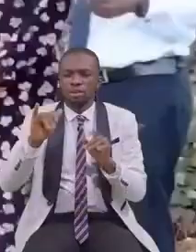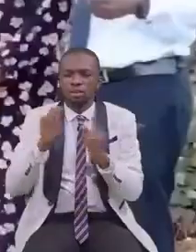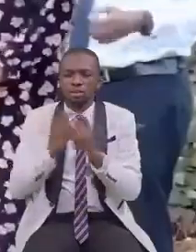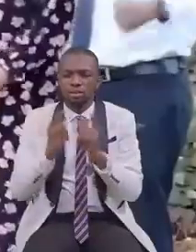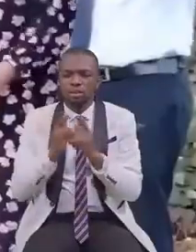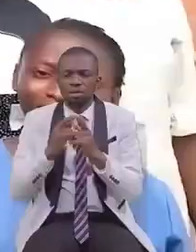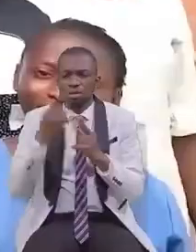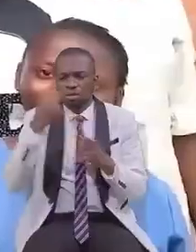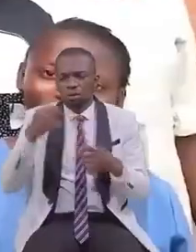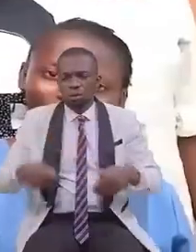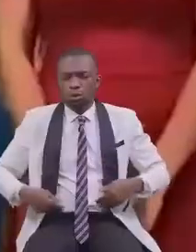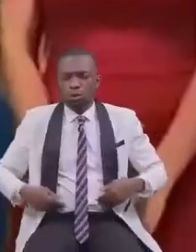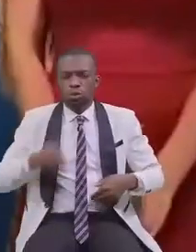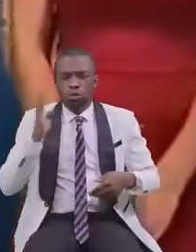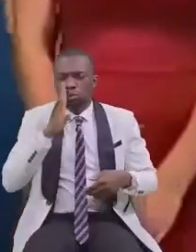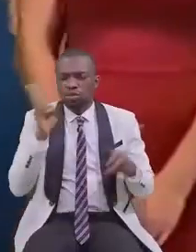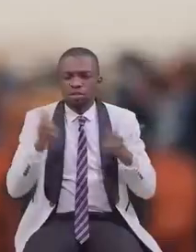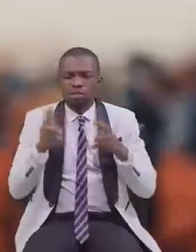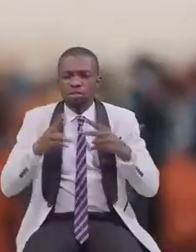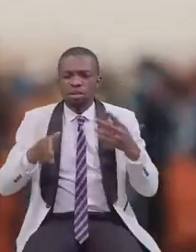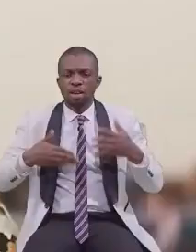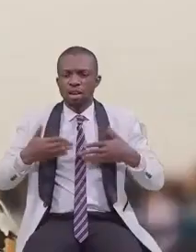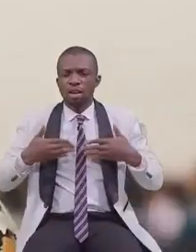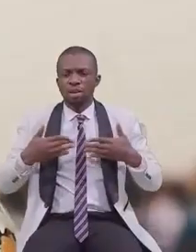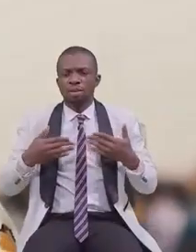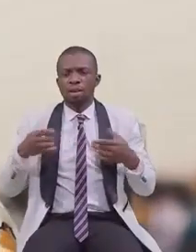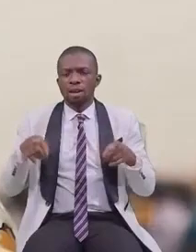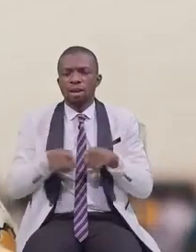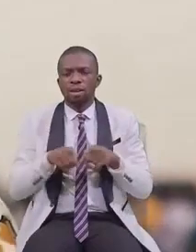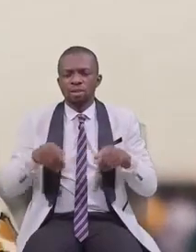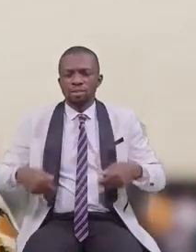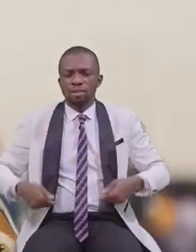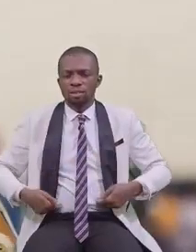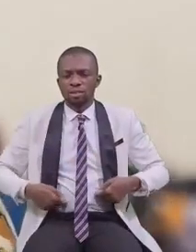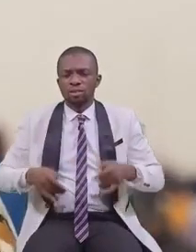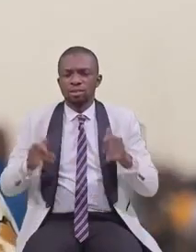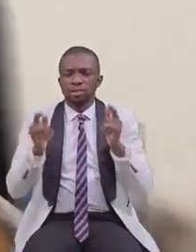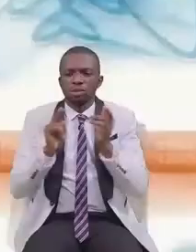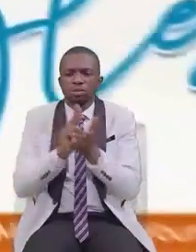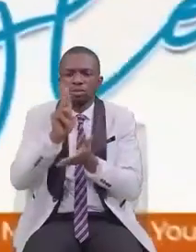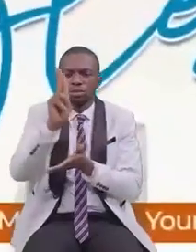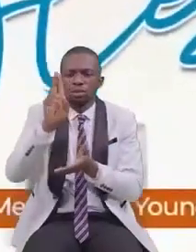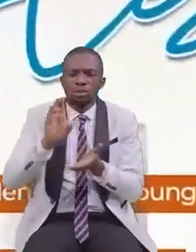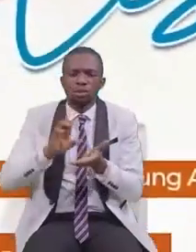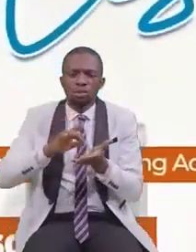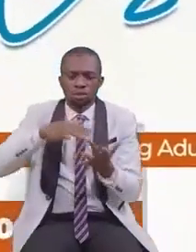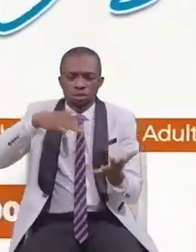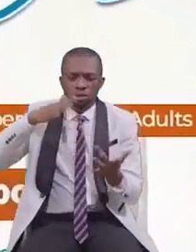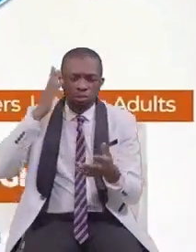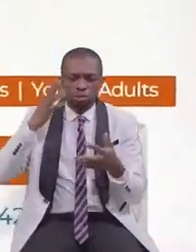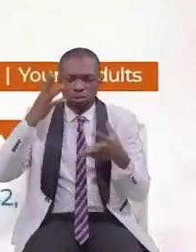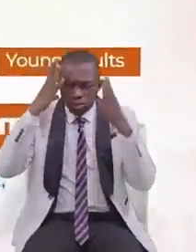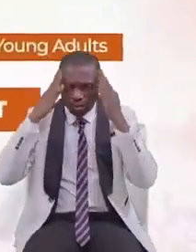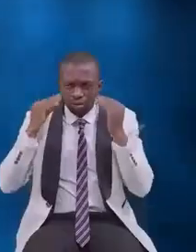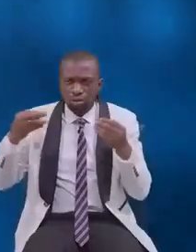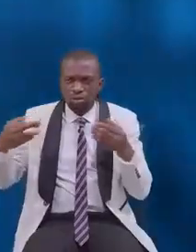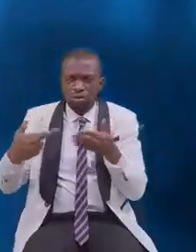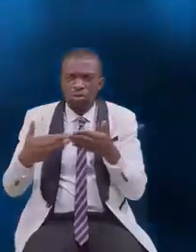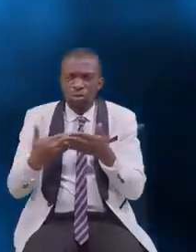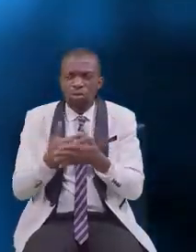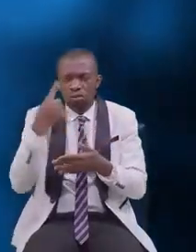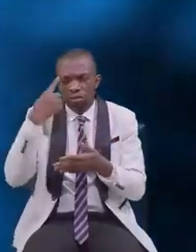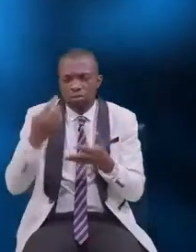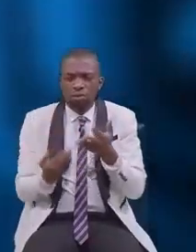super scintillating as teenagers, campus students, core members, and young adults will experience renewal for rising young eagles